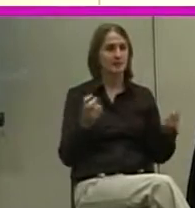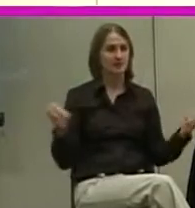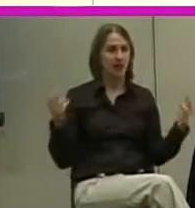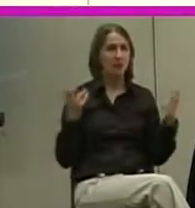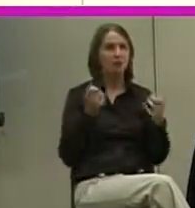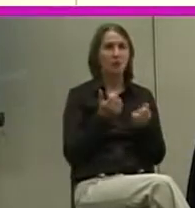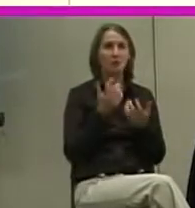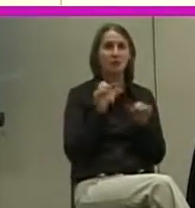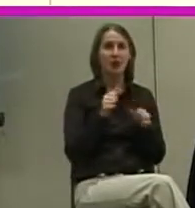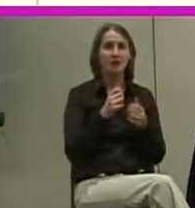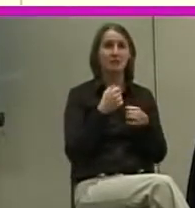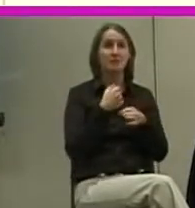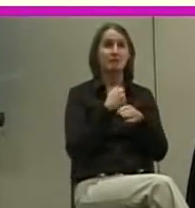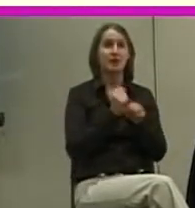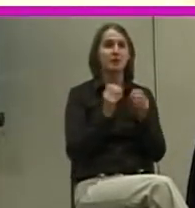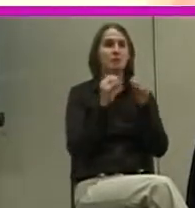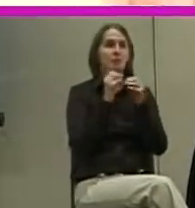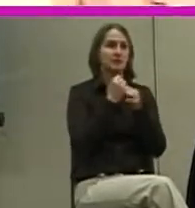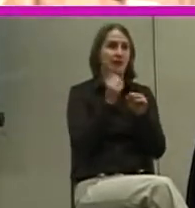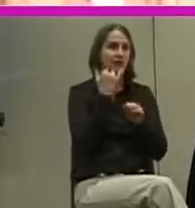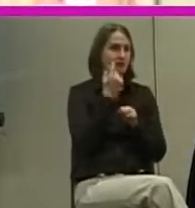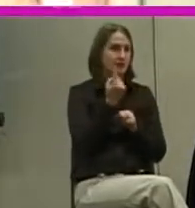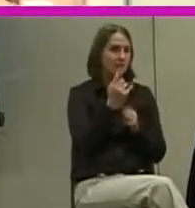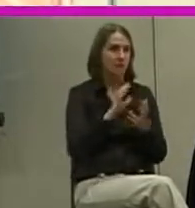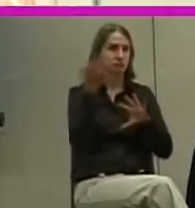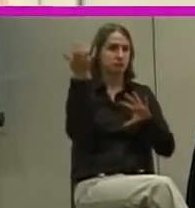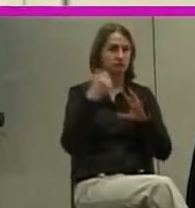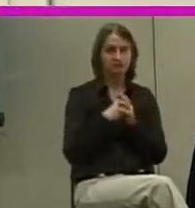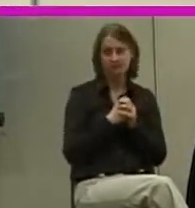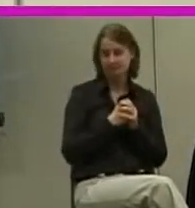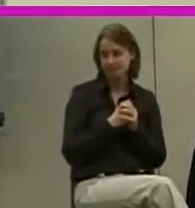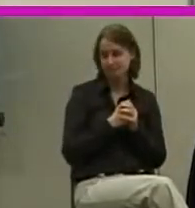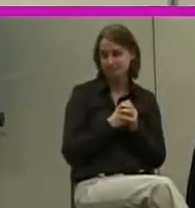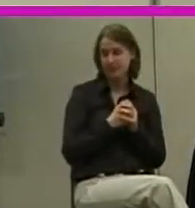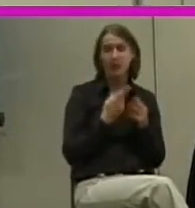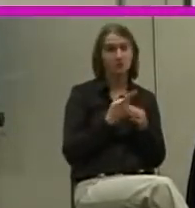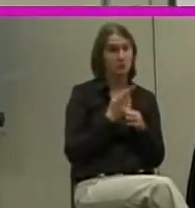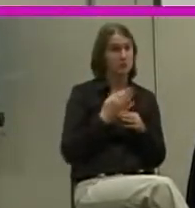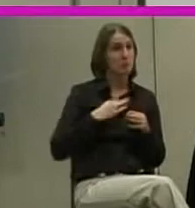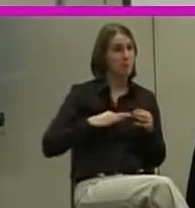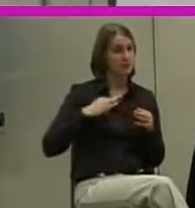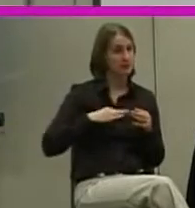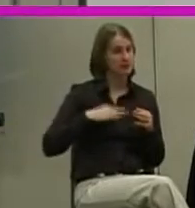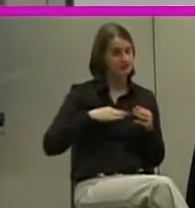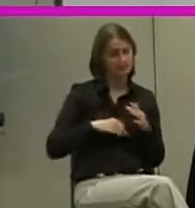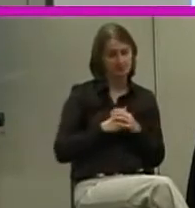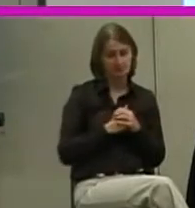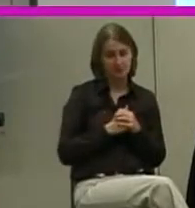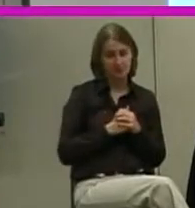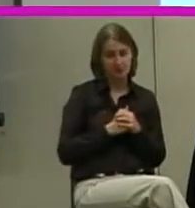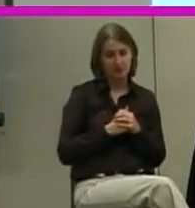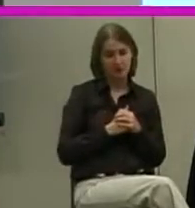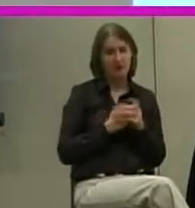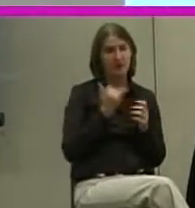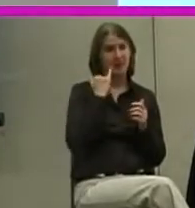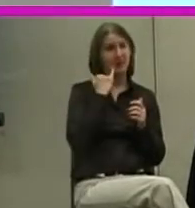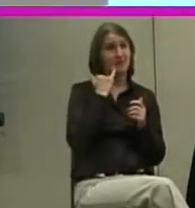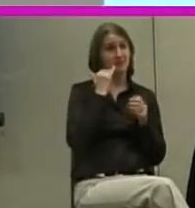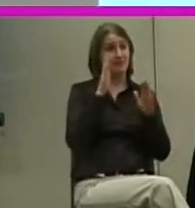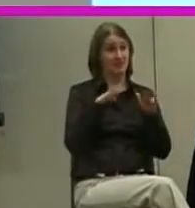things go wrong. What I like to do again is use that point system. If your kids are